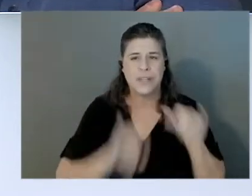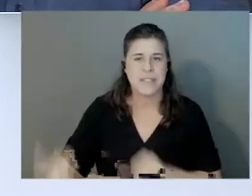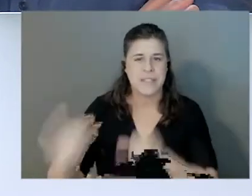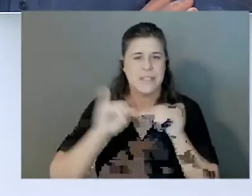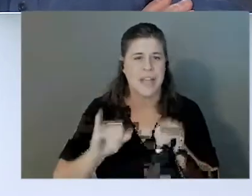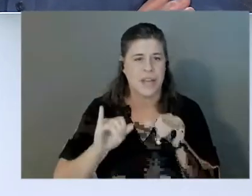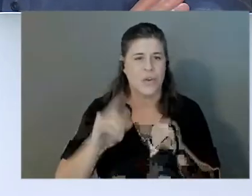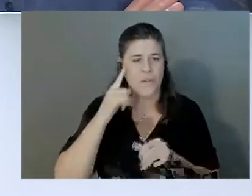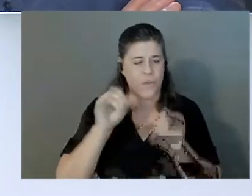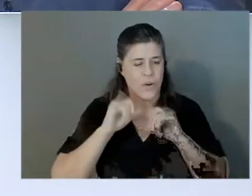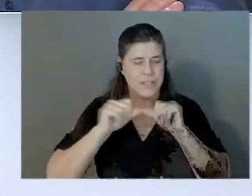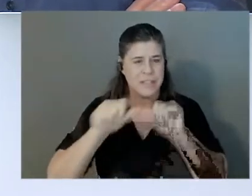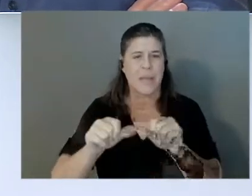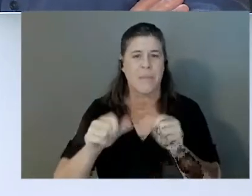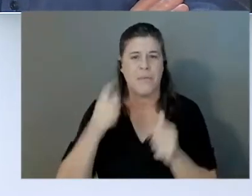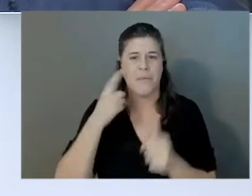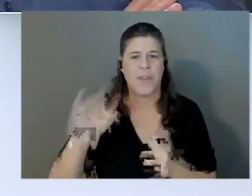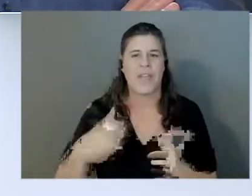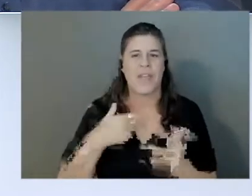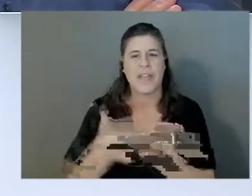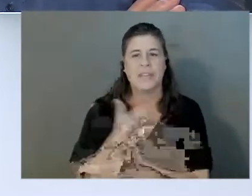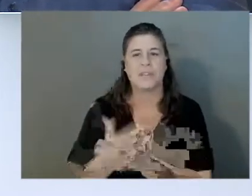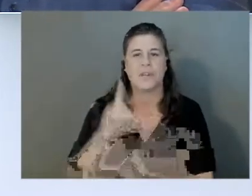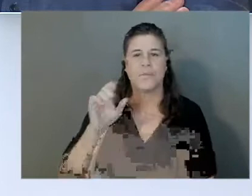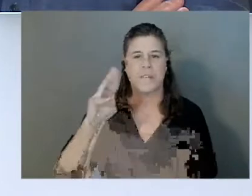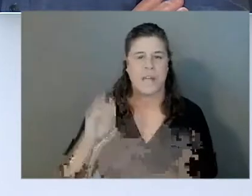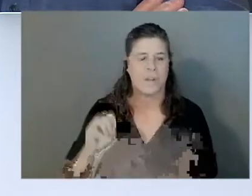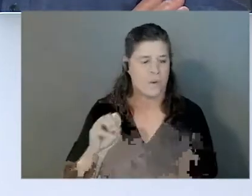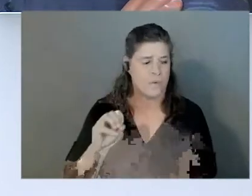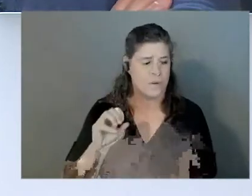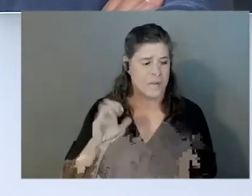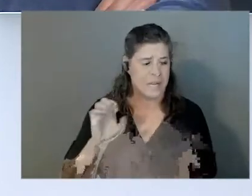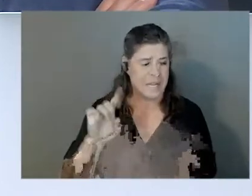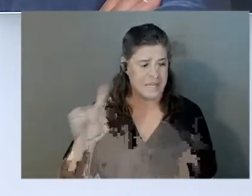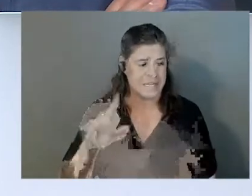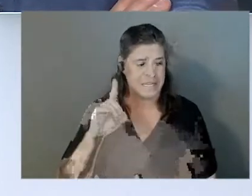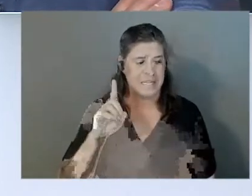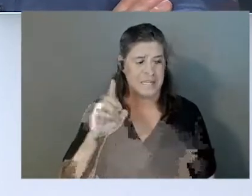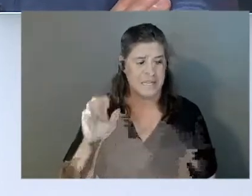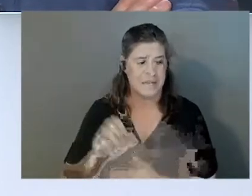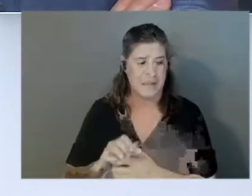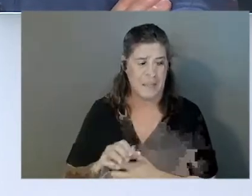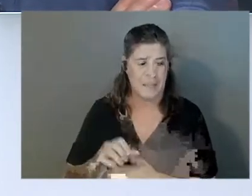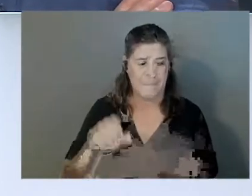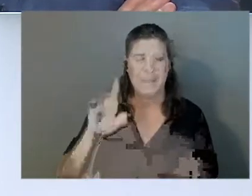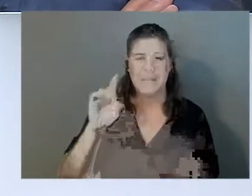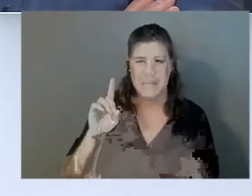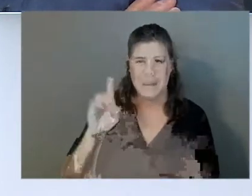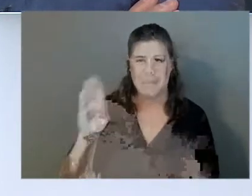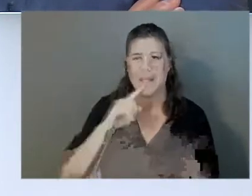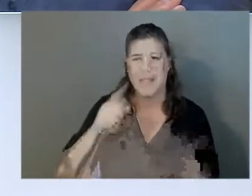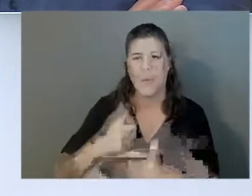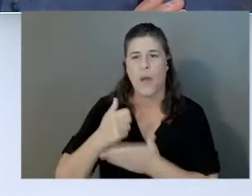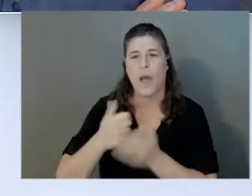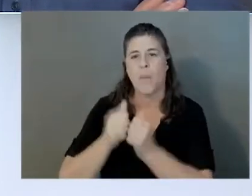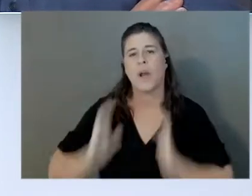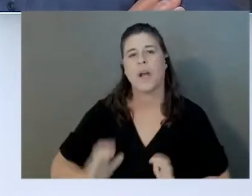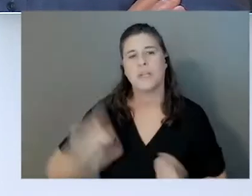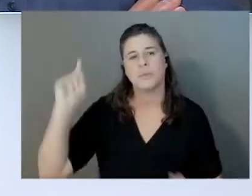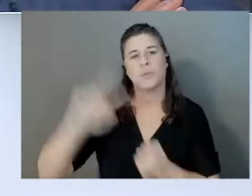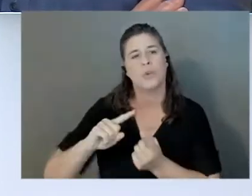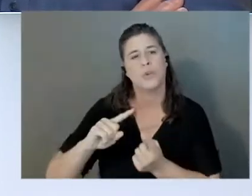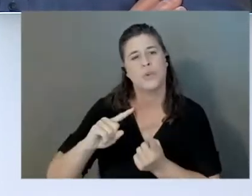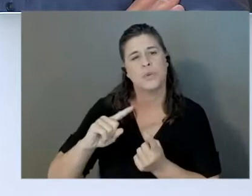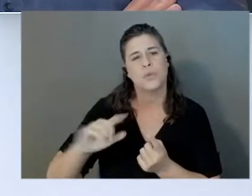class. So it's a new DynamoDB table class that enables you, that helps customer reduce their storage